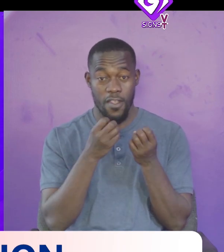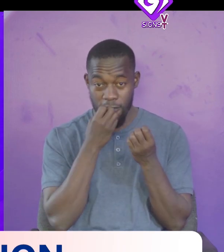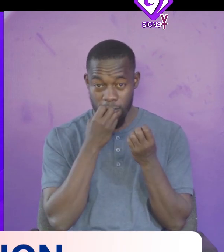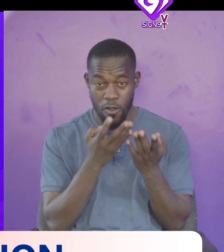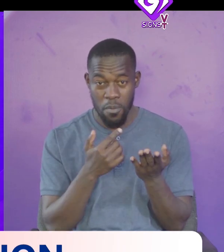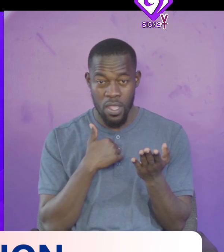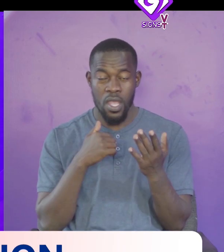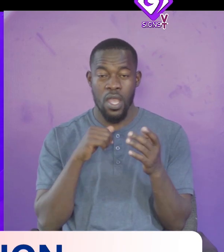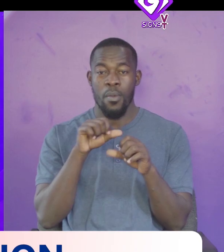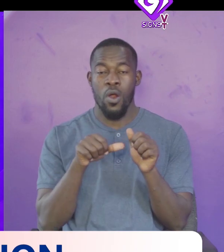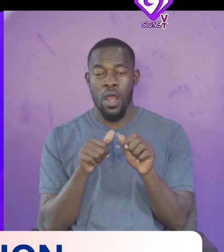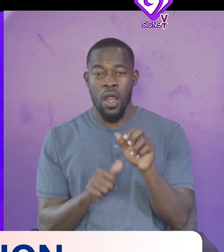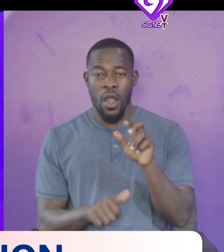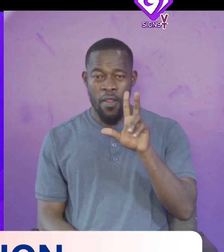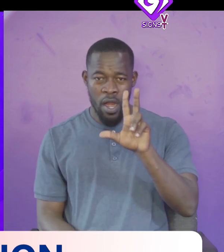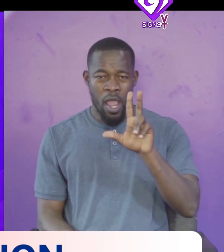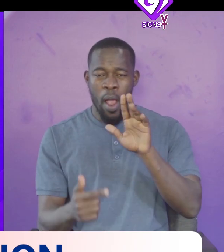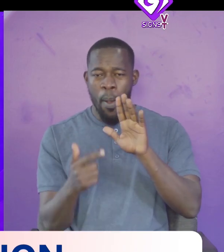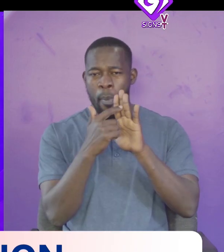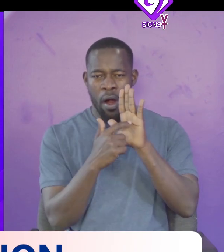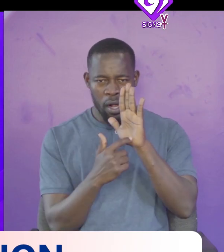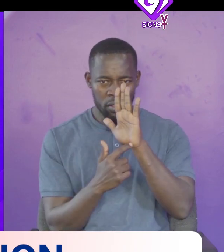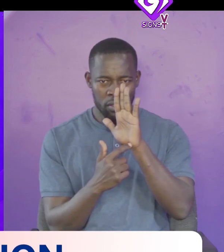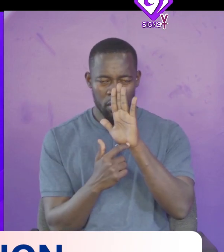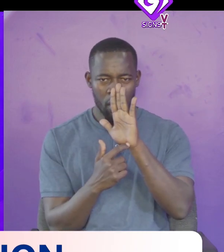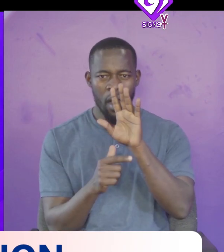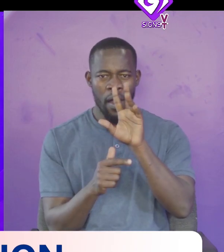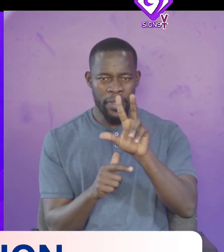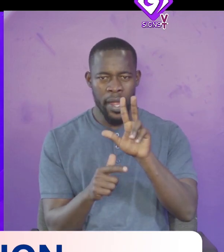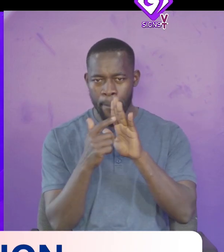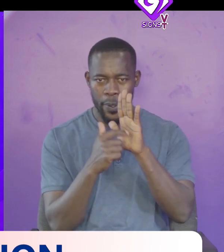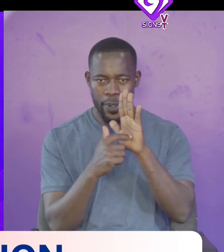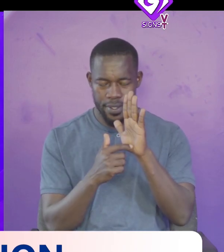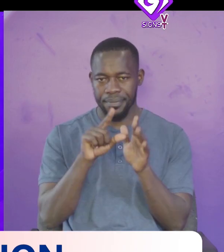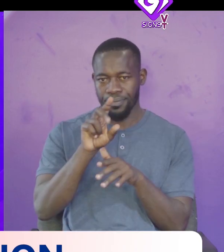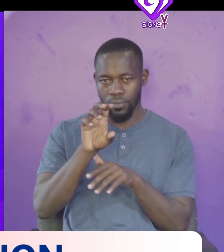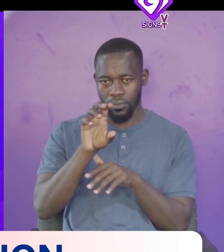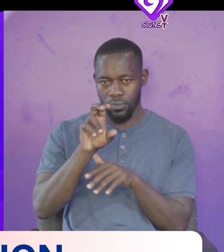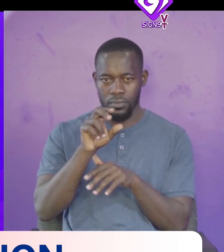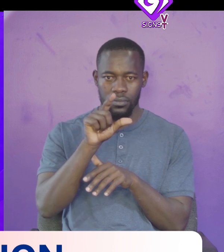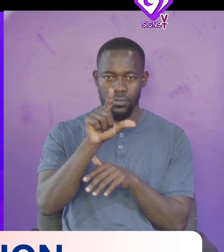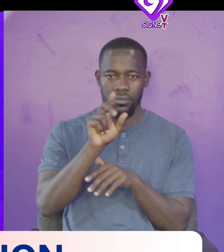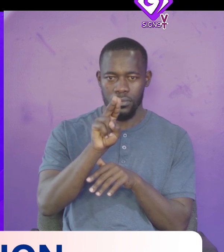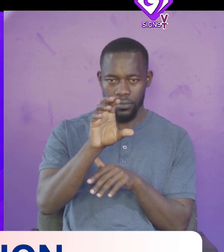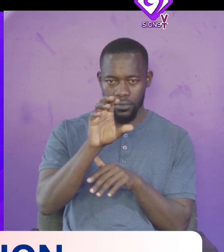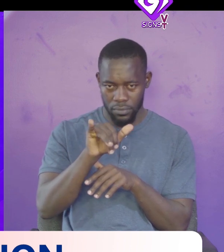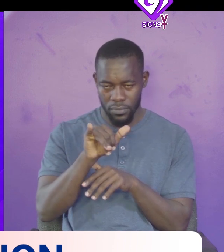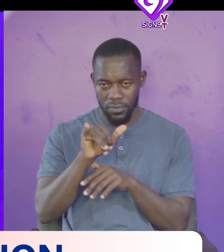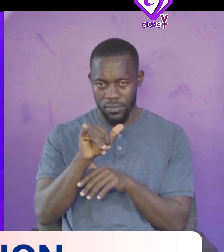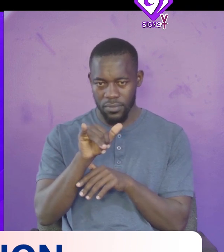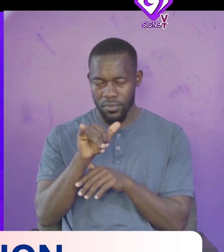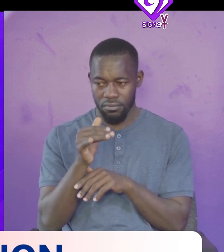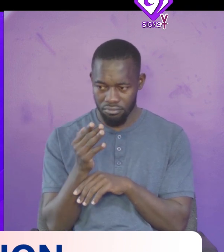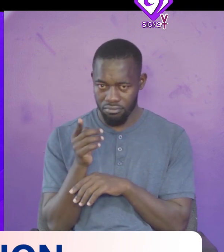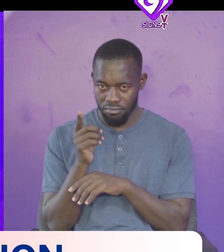3 points. Yeah, Lucy. Let me point out my PA, Lucy Njenga. She